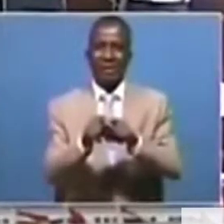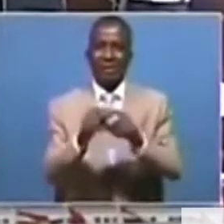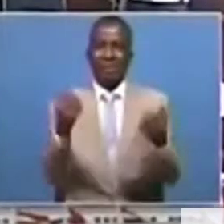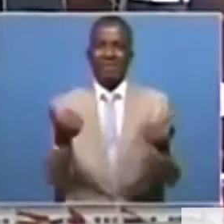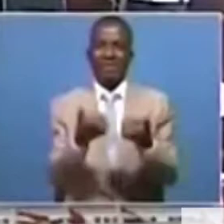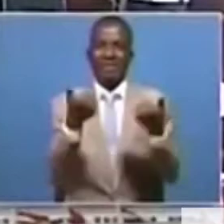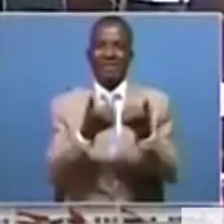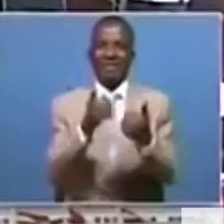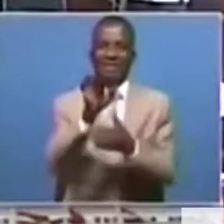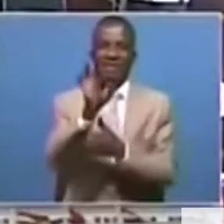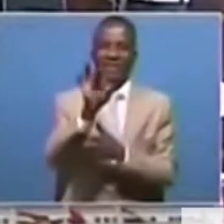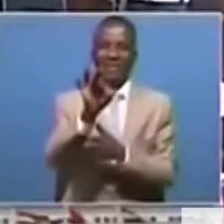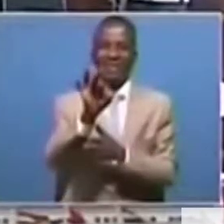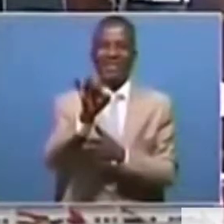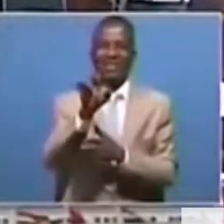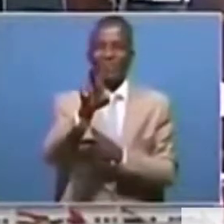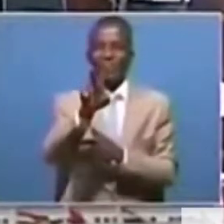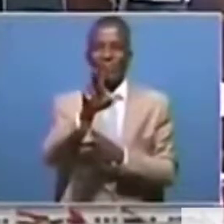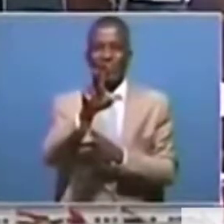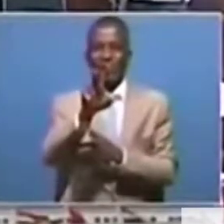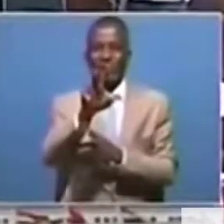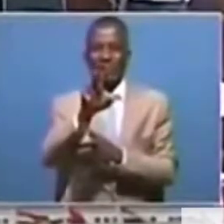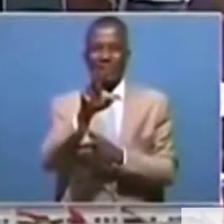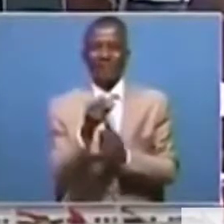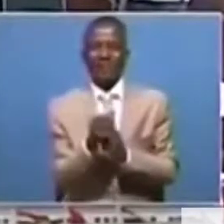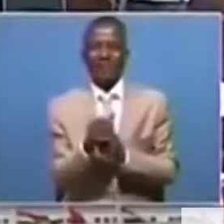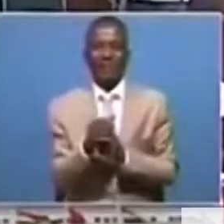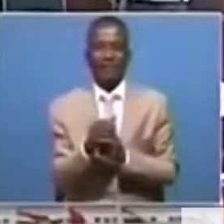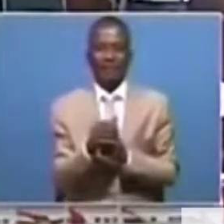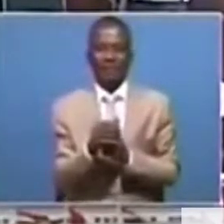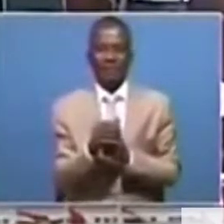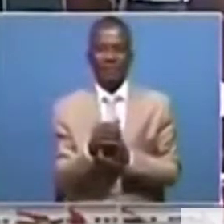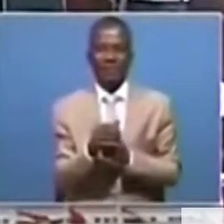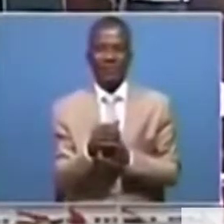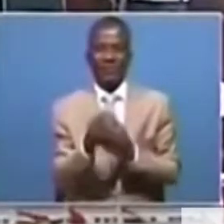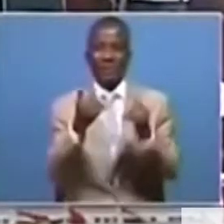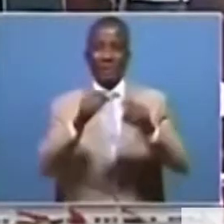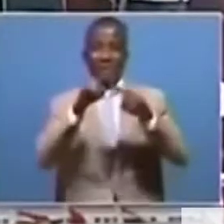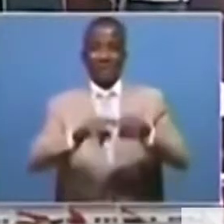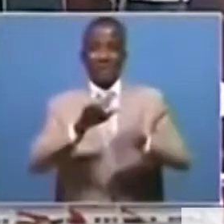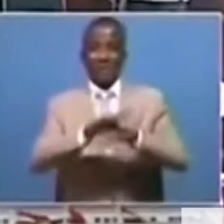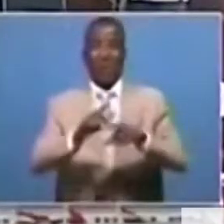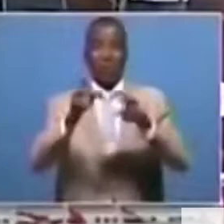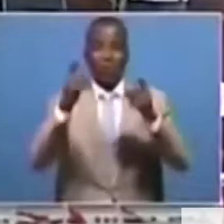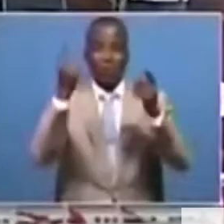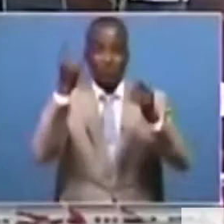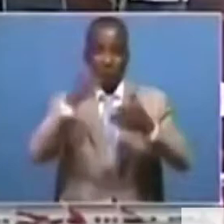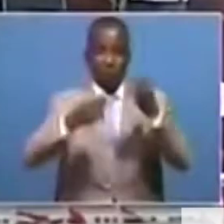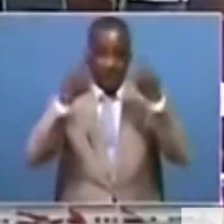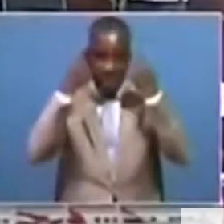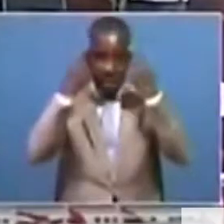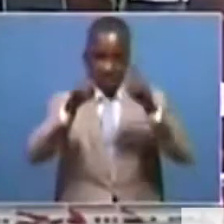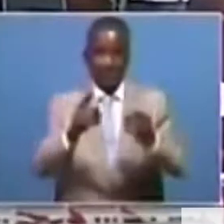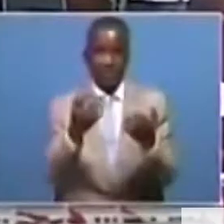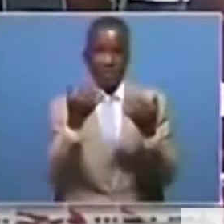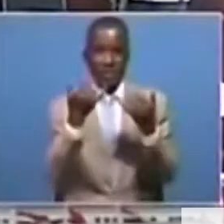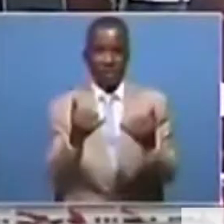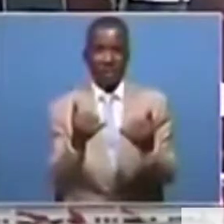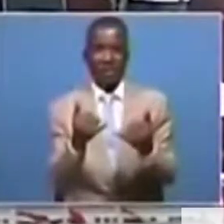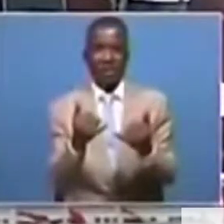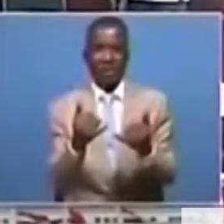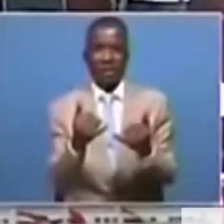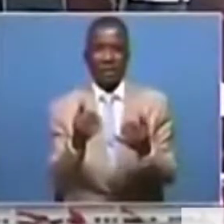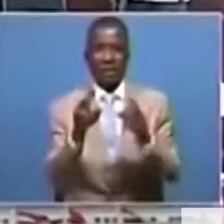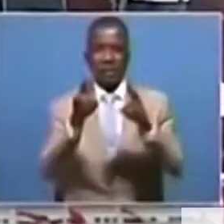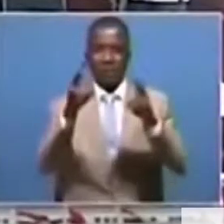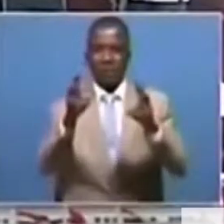Obus, 1982-83, Wanganal Report 585 at 587 per Osejuri Reji, which was referred to us by Nene Council